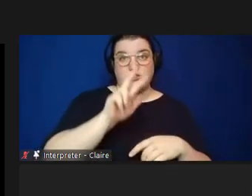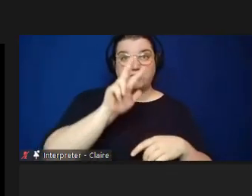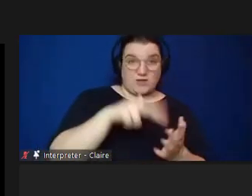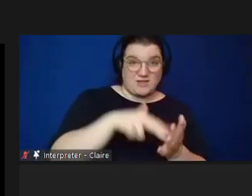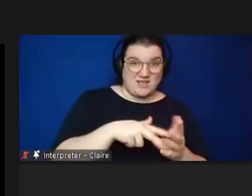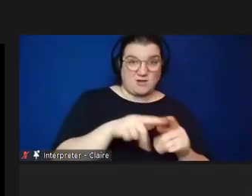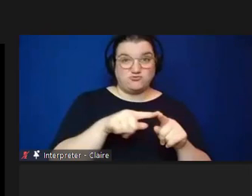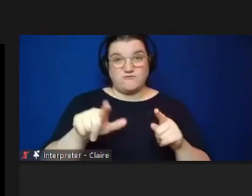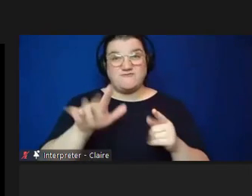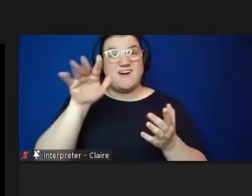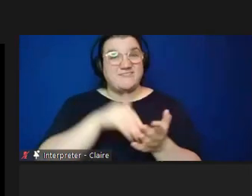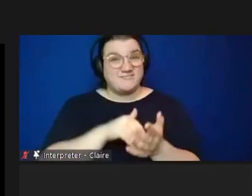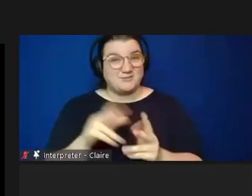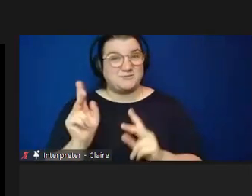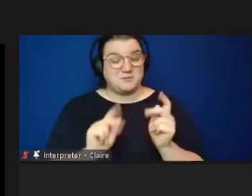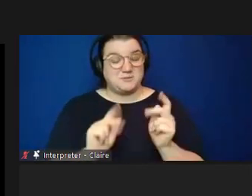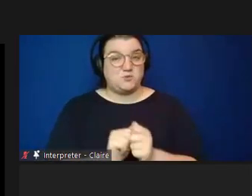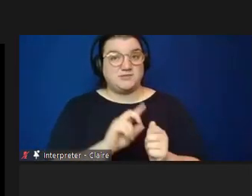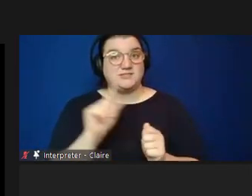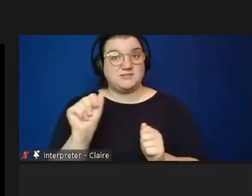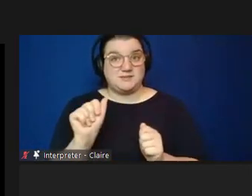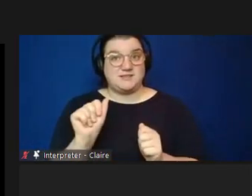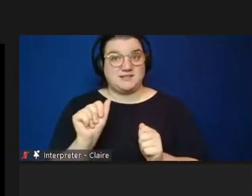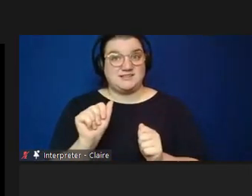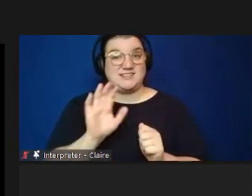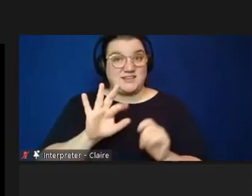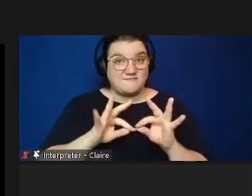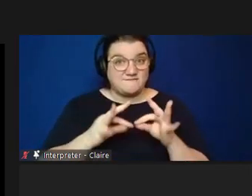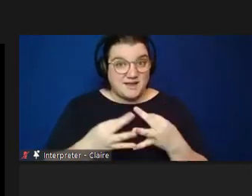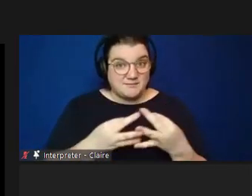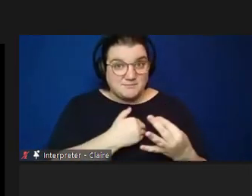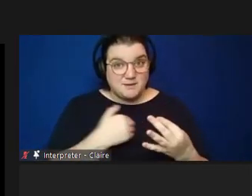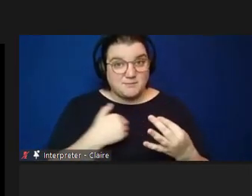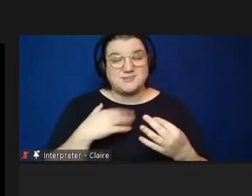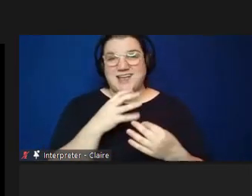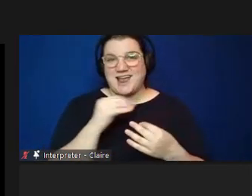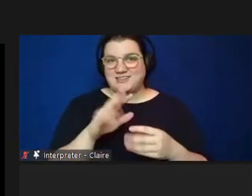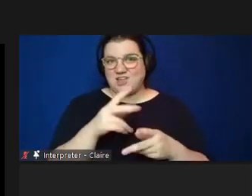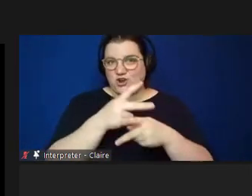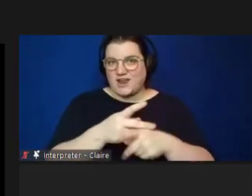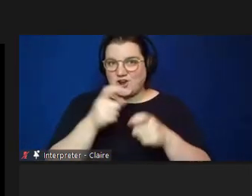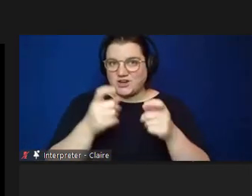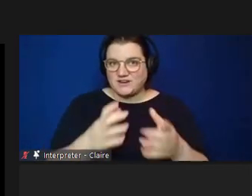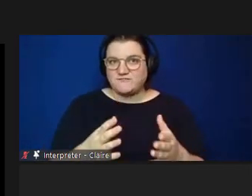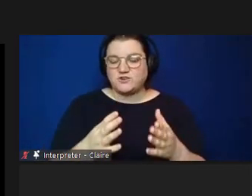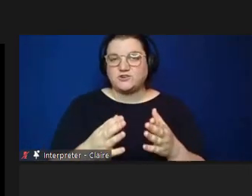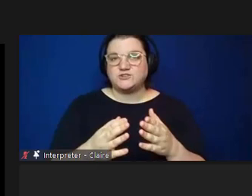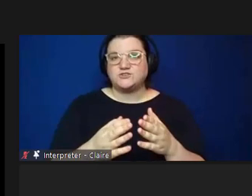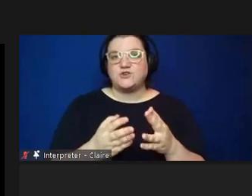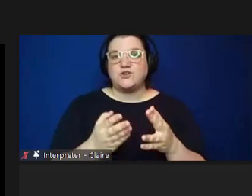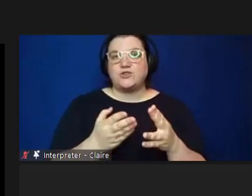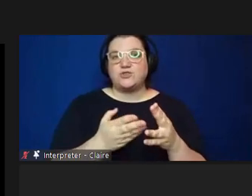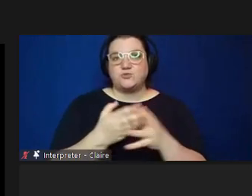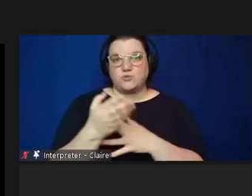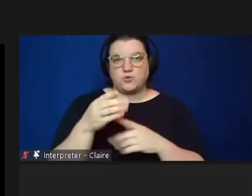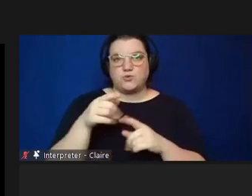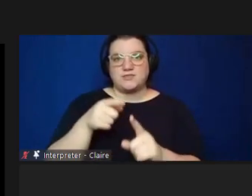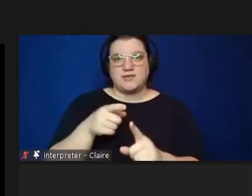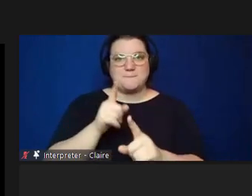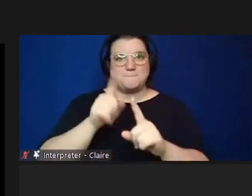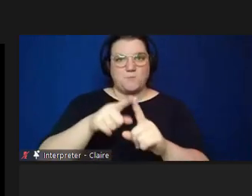5,000 people with disabilities, their family members, and their caregivers through the point